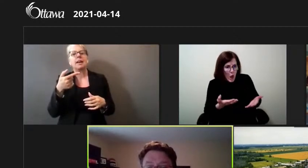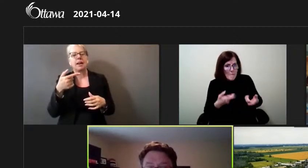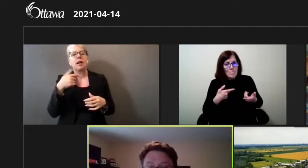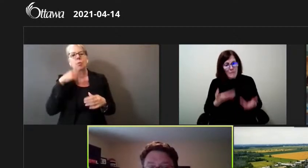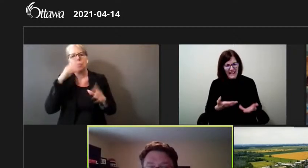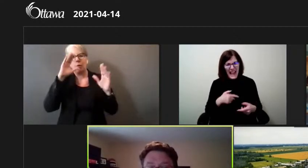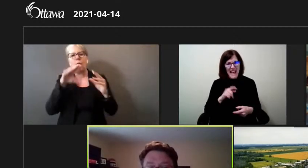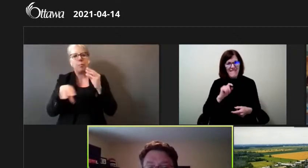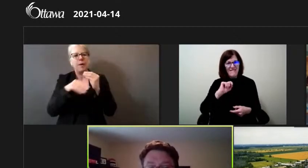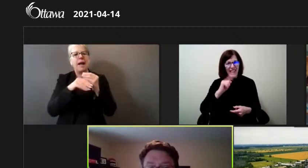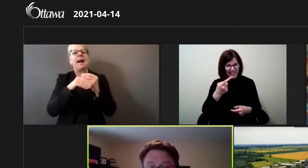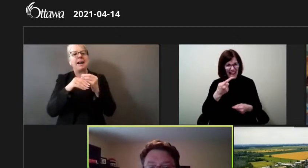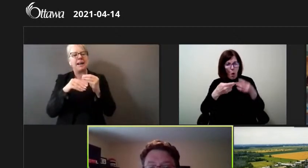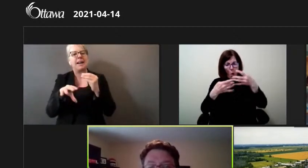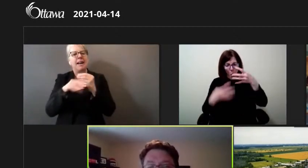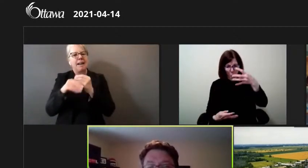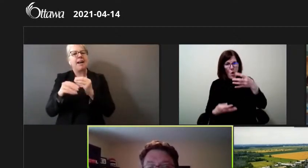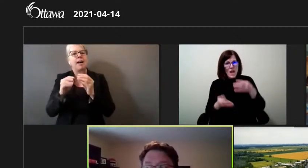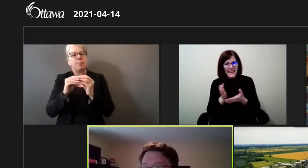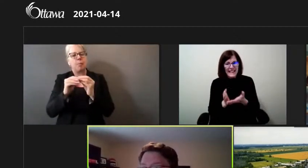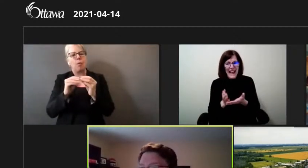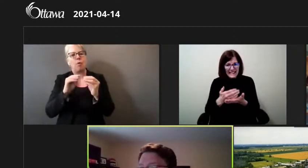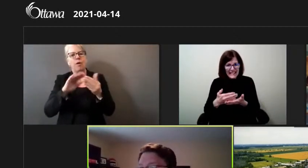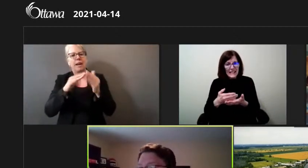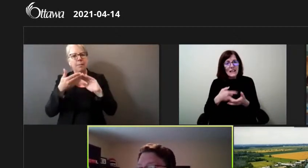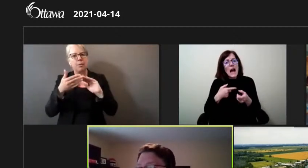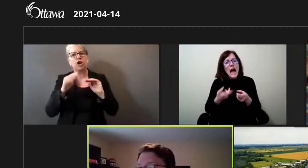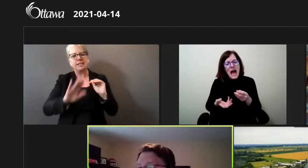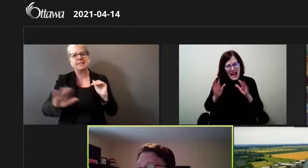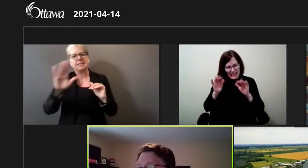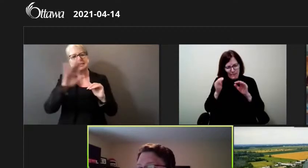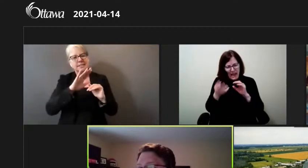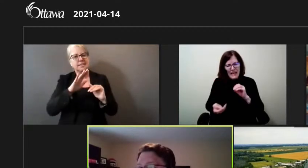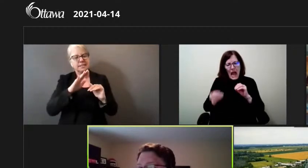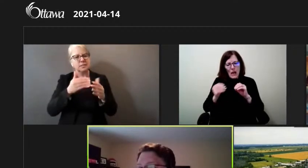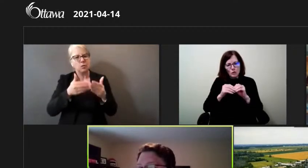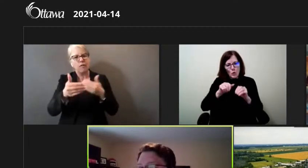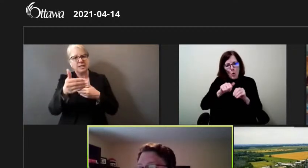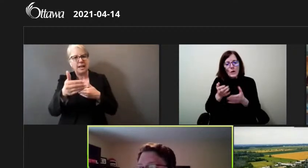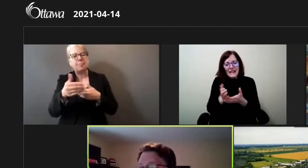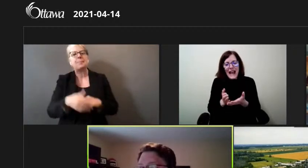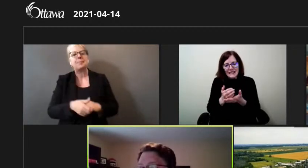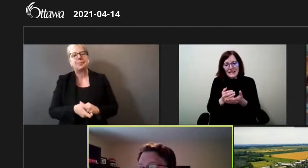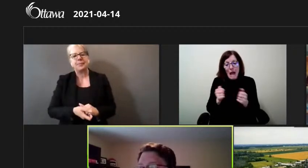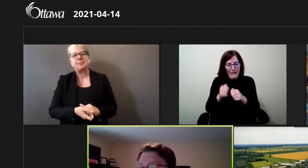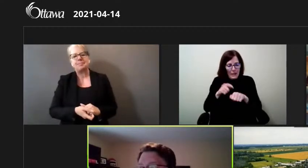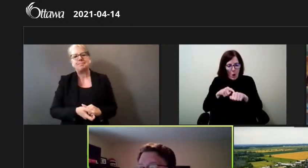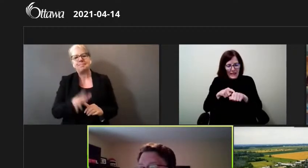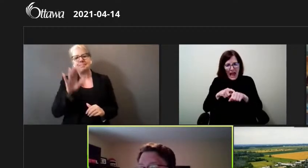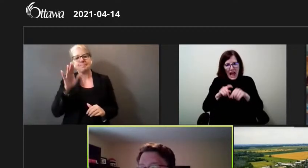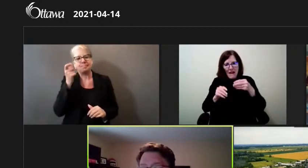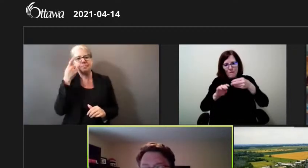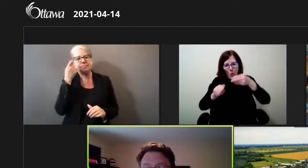add additional neighborhoods over time, but certainly